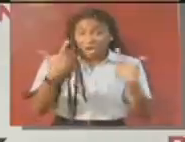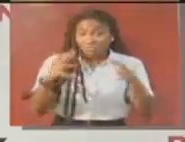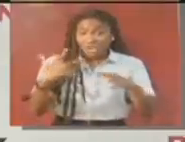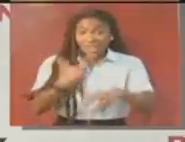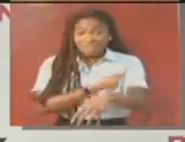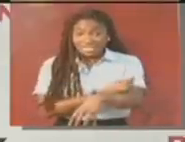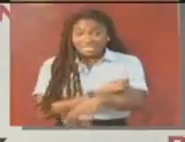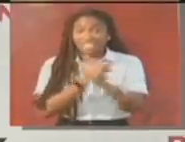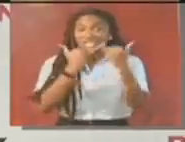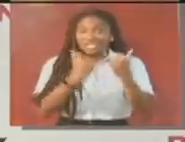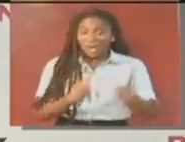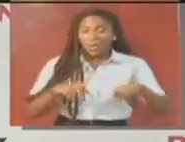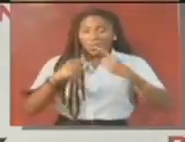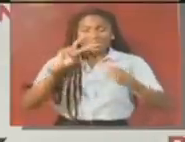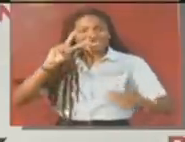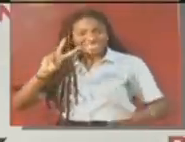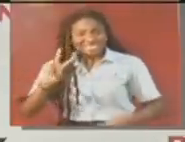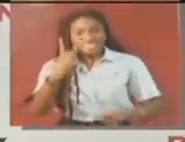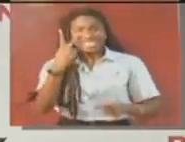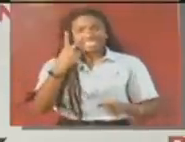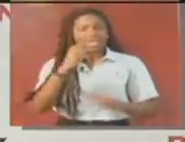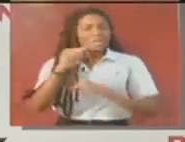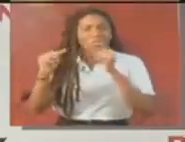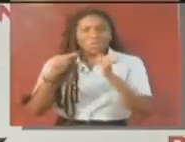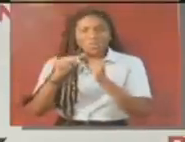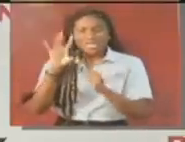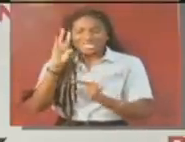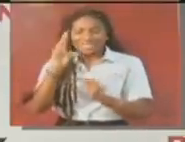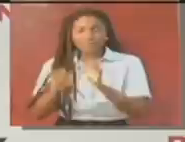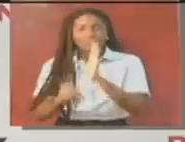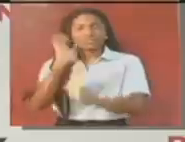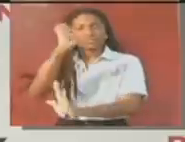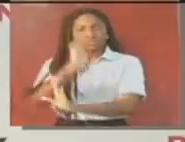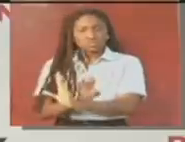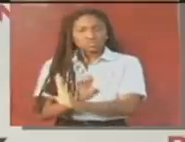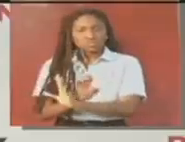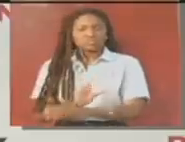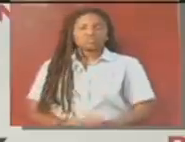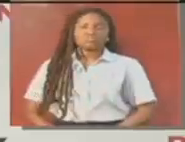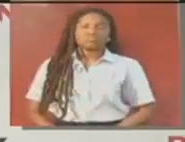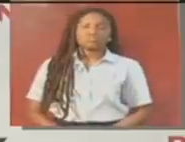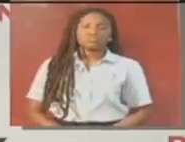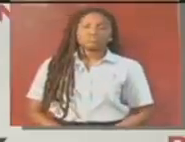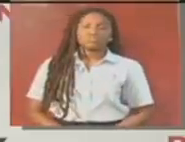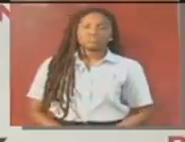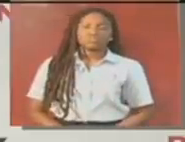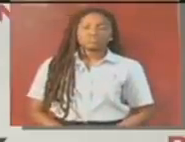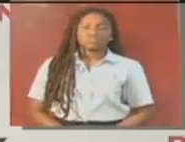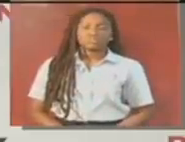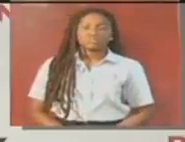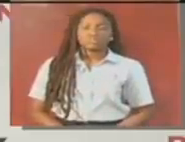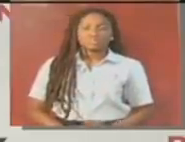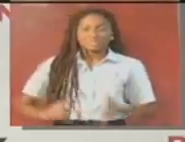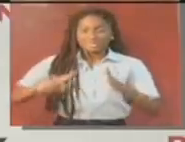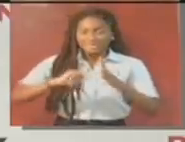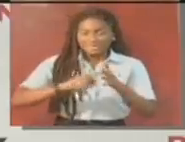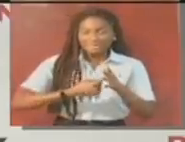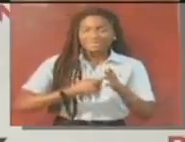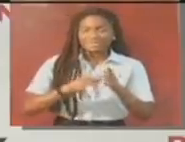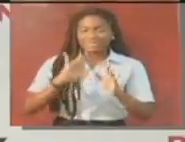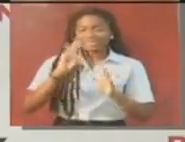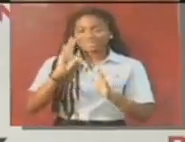vaccinated that will be scheduled to come back for their second dose of the vaccine to complete that